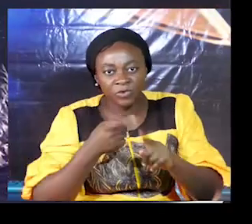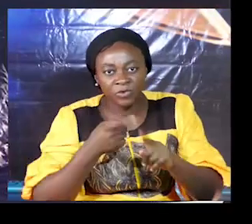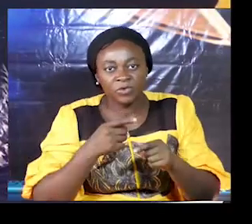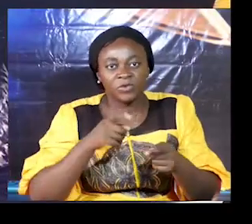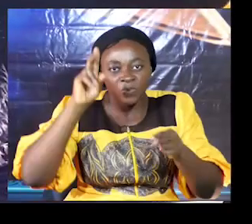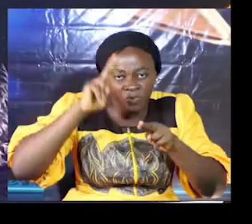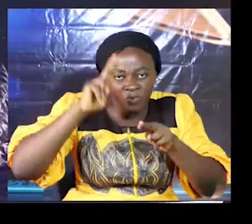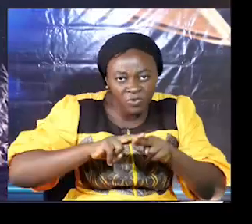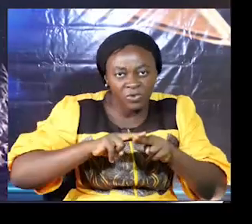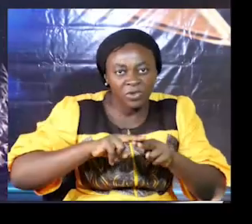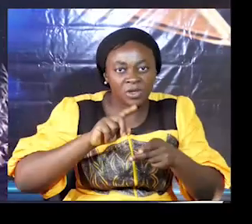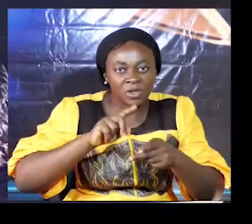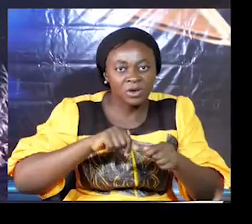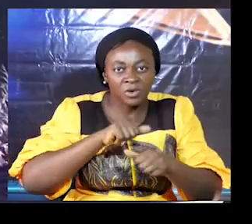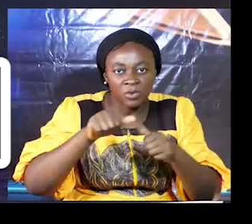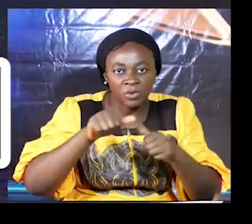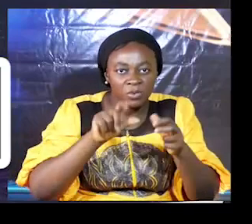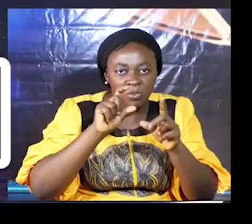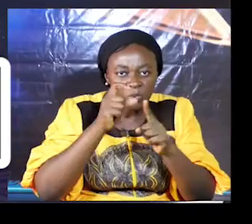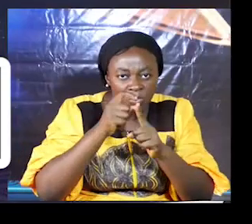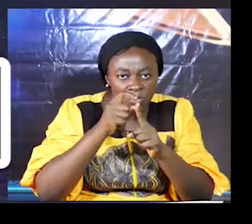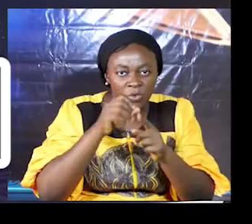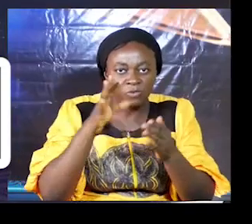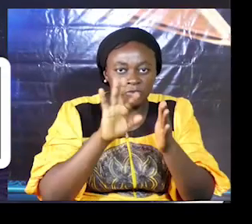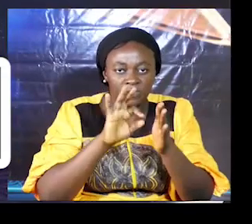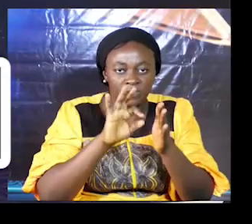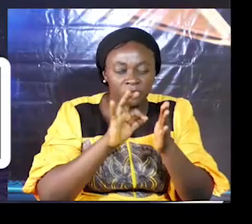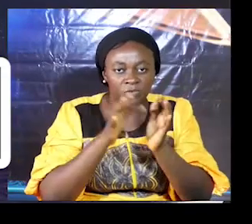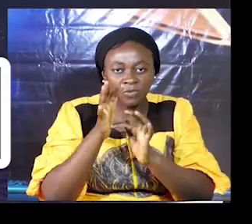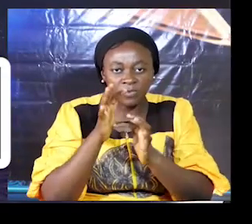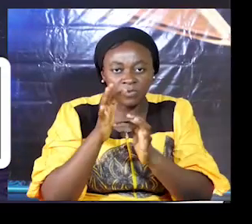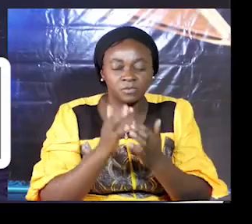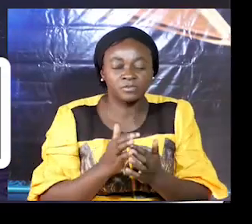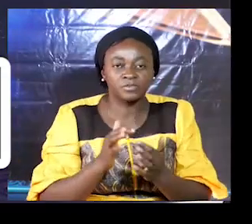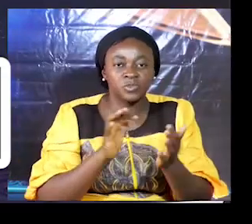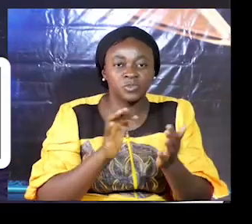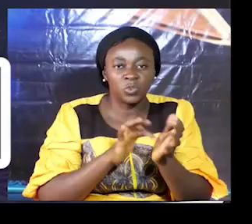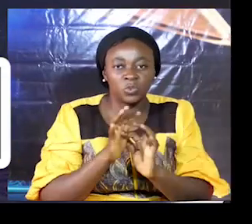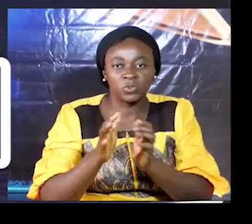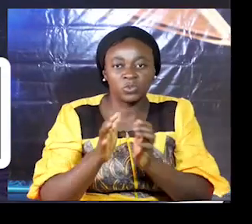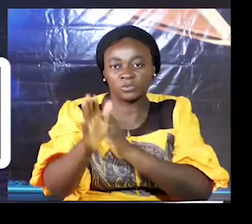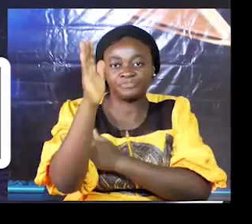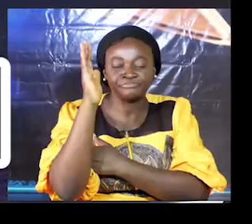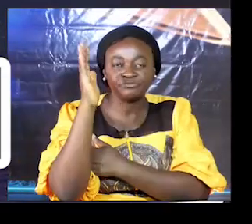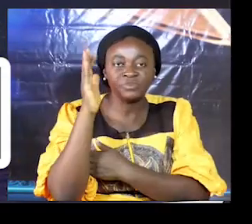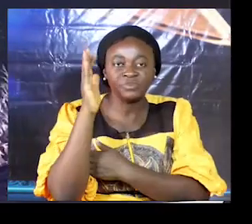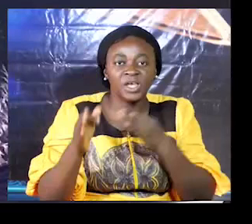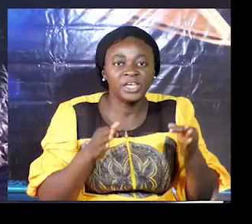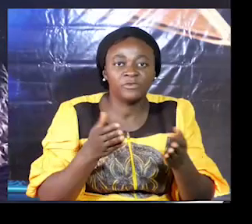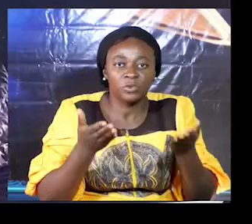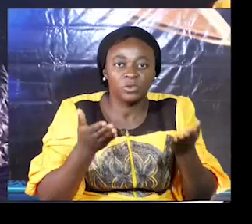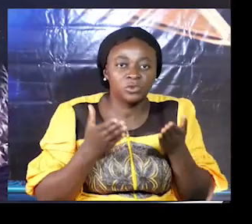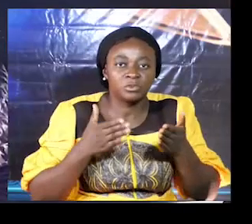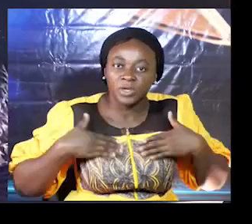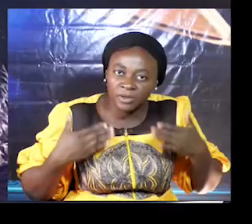fellowship. Your future depends so much on this. If you will be a happy brother, a happy sister in life, you need to